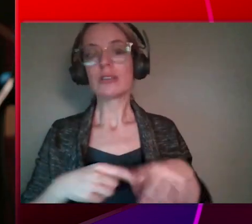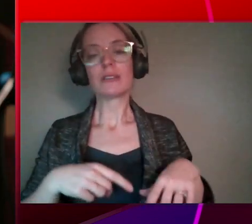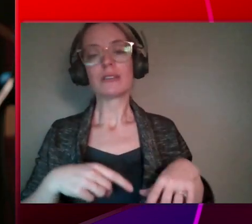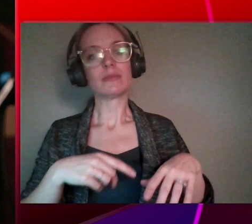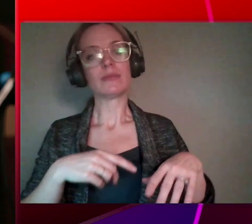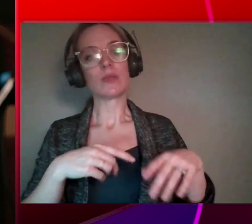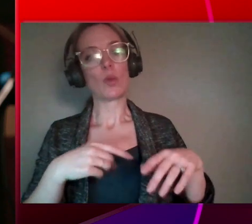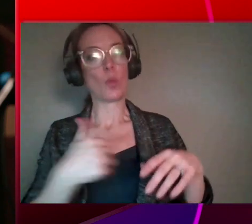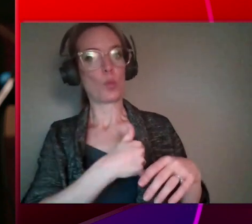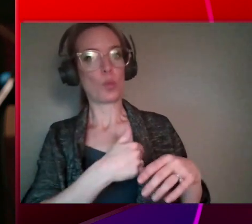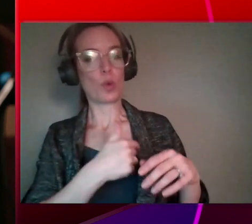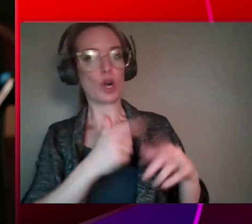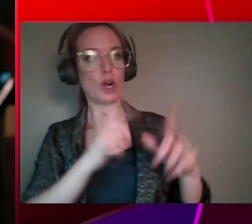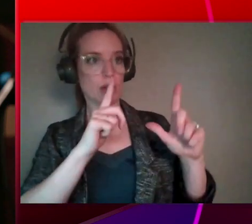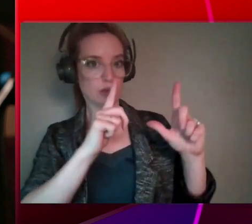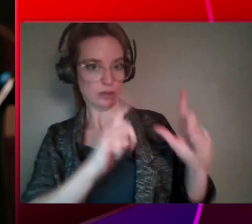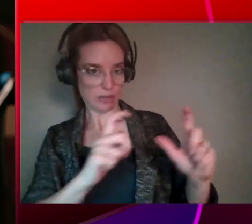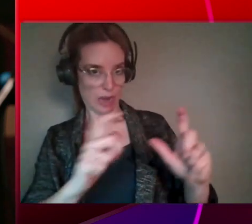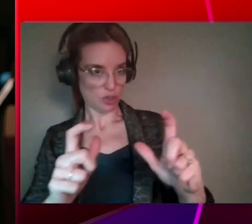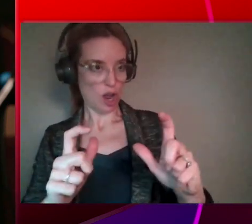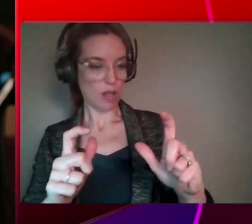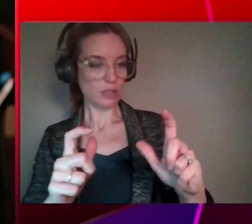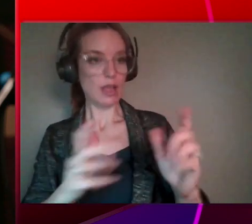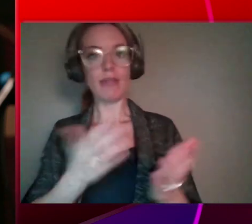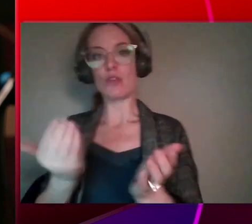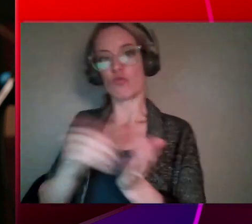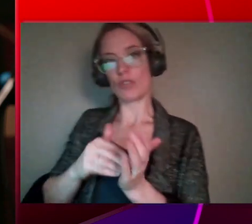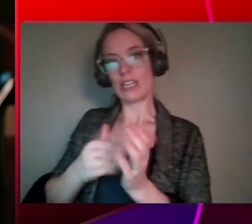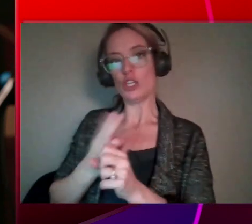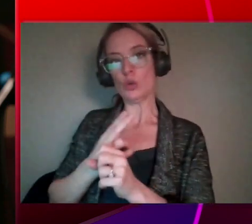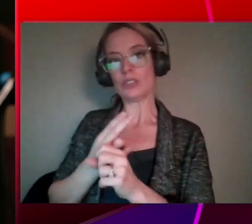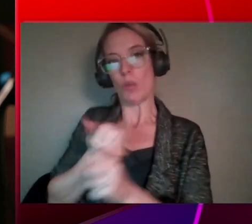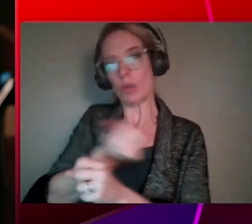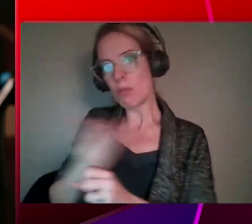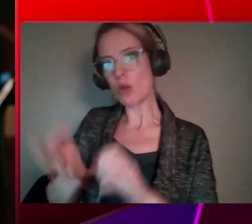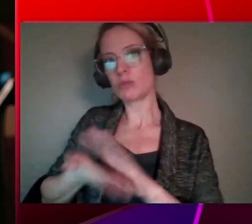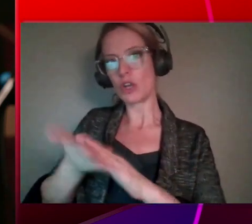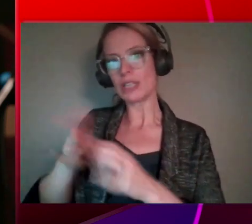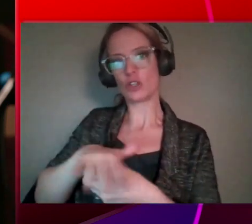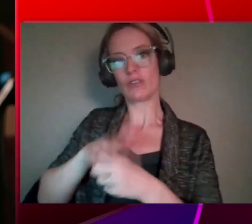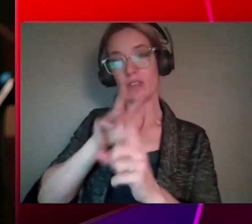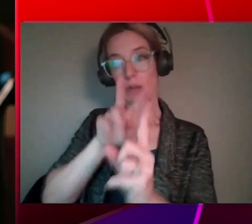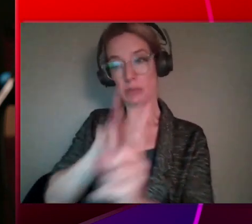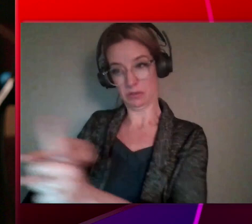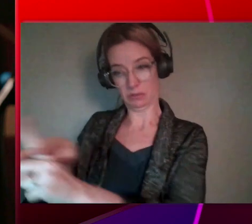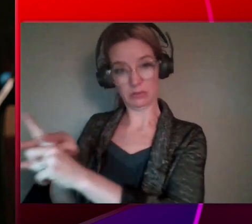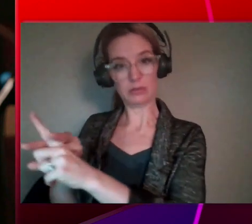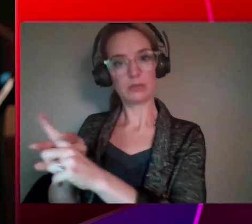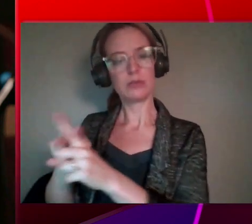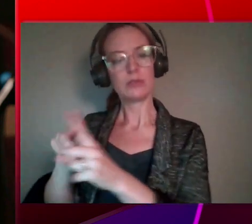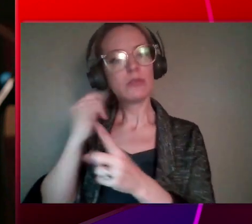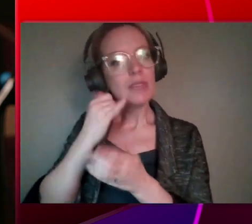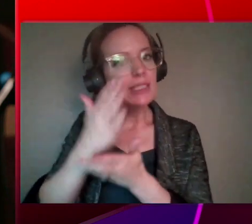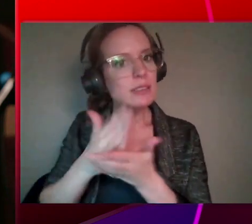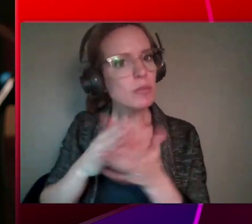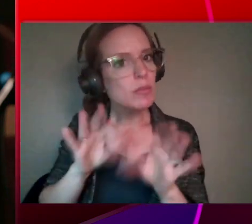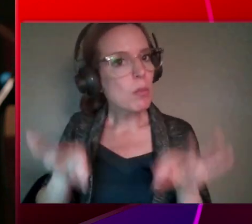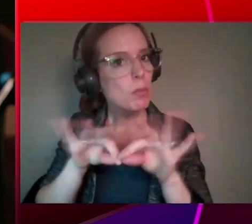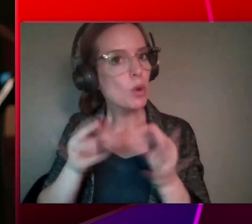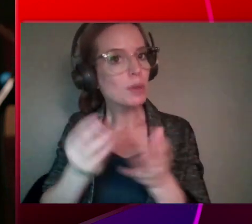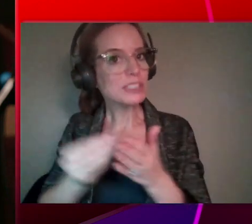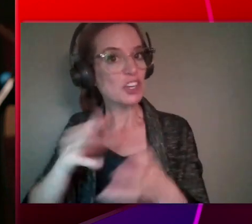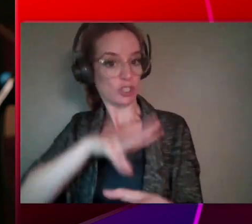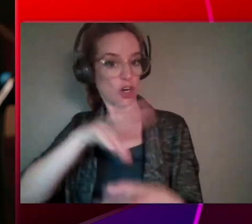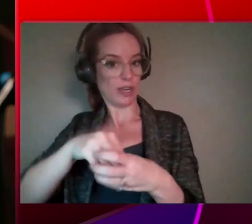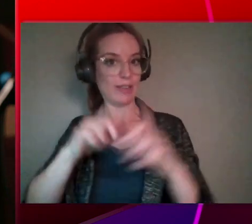snapshots and then we're reusing them across multiple execution environments, if some of those important materials are in the snapshot